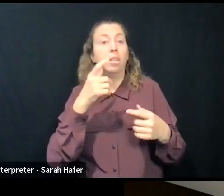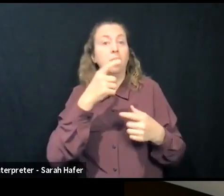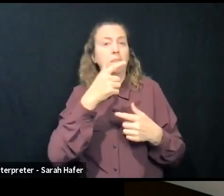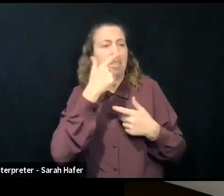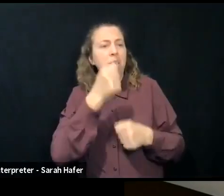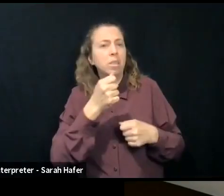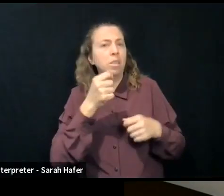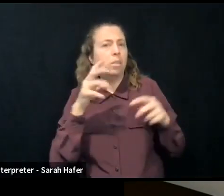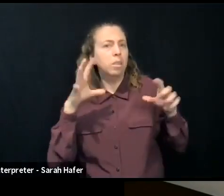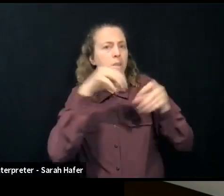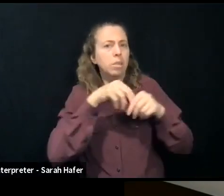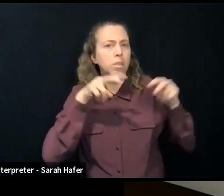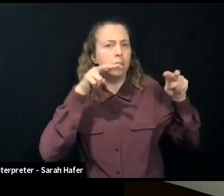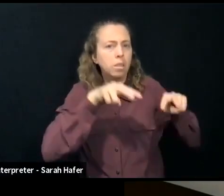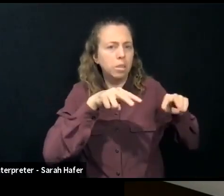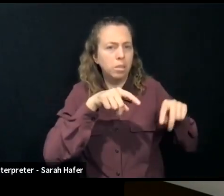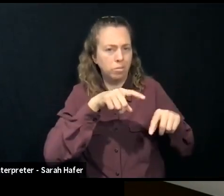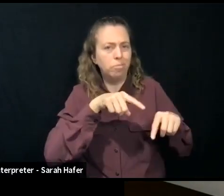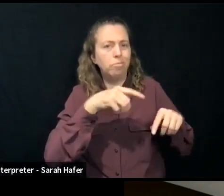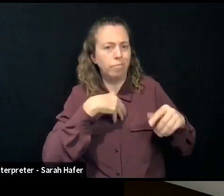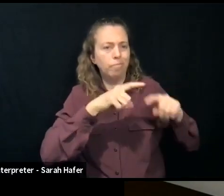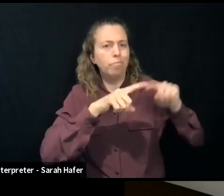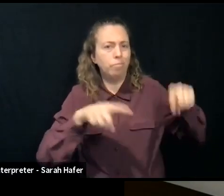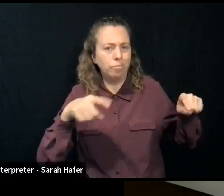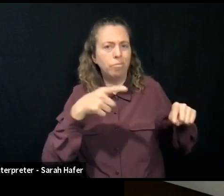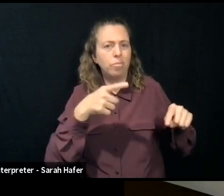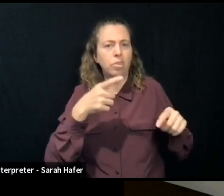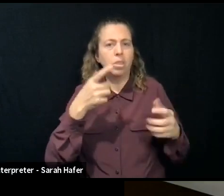with changes to receptor binding,